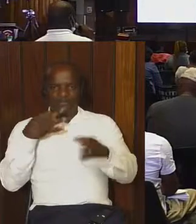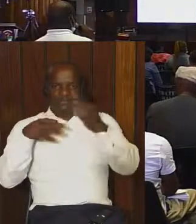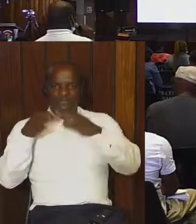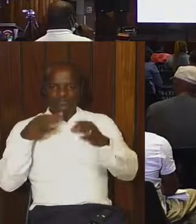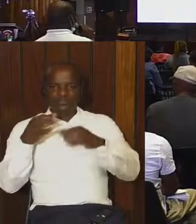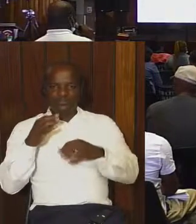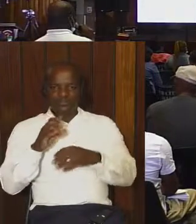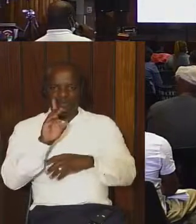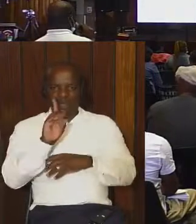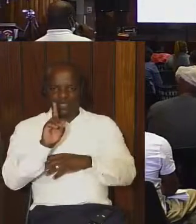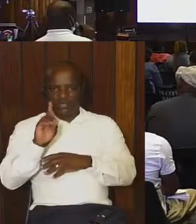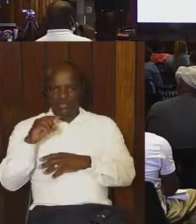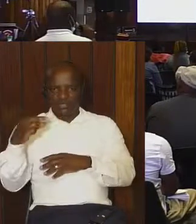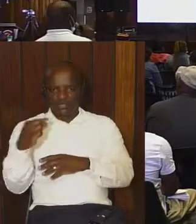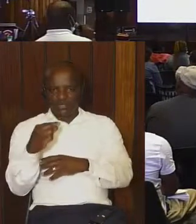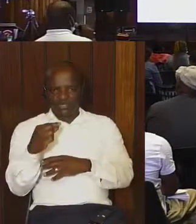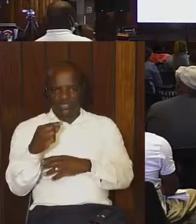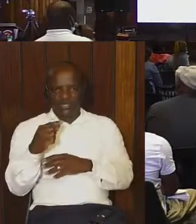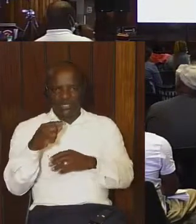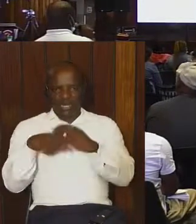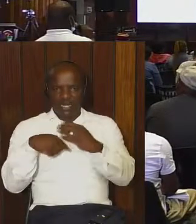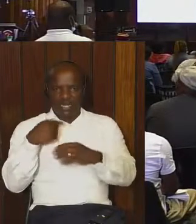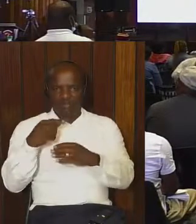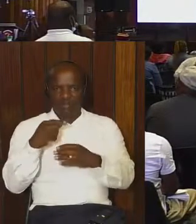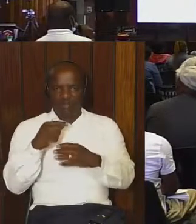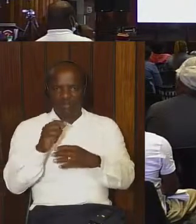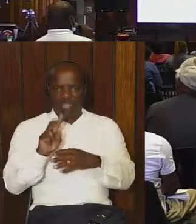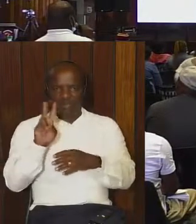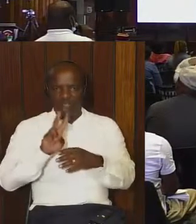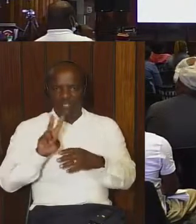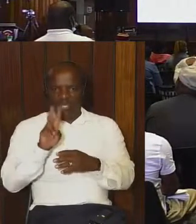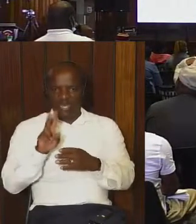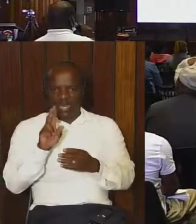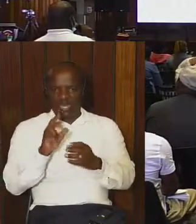the DTG around Vereeniging tax rank.